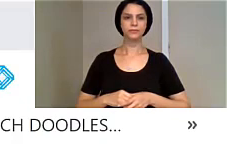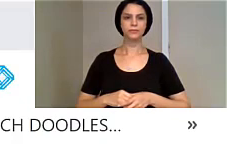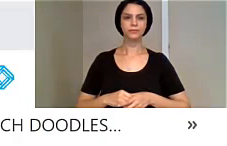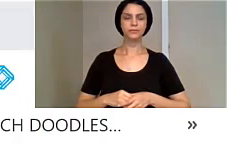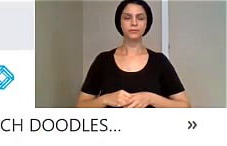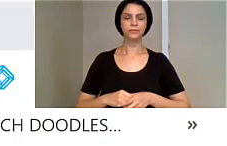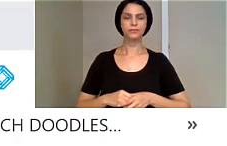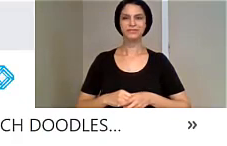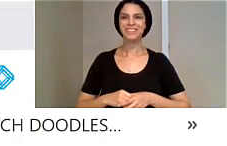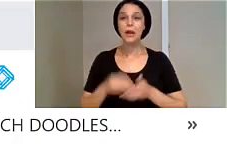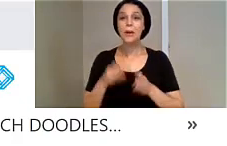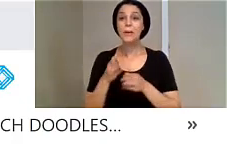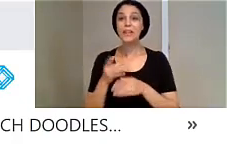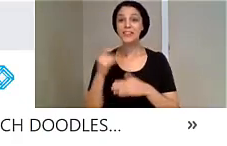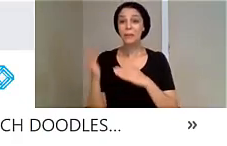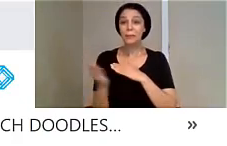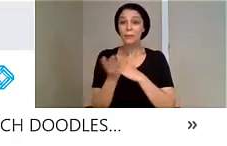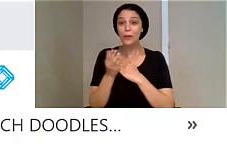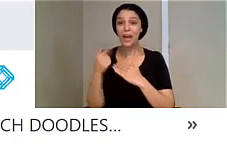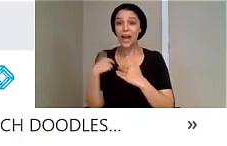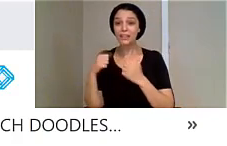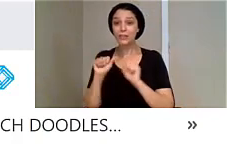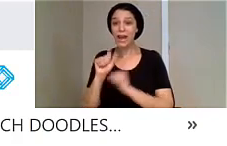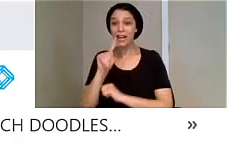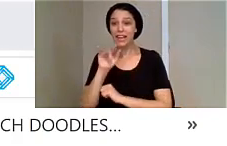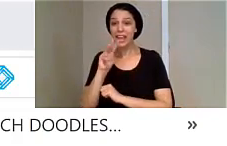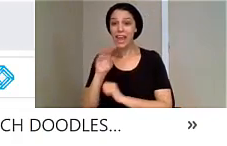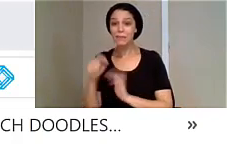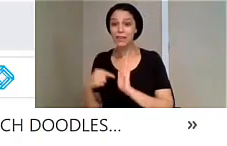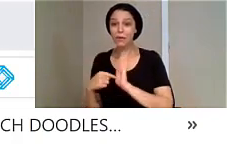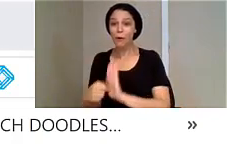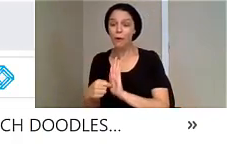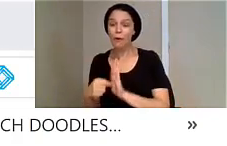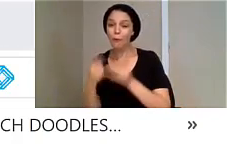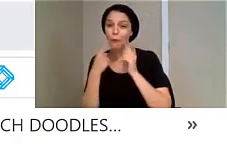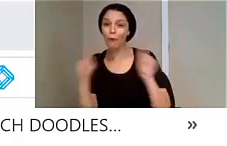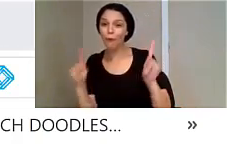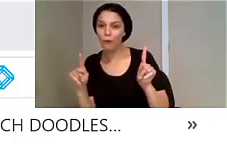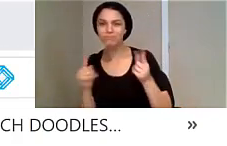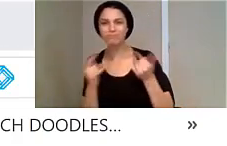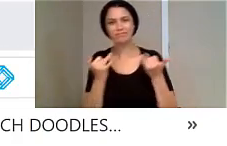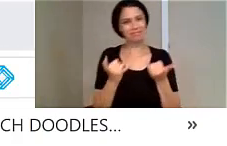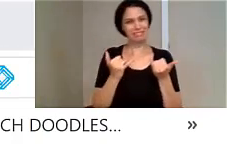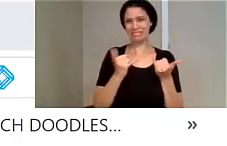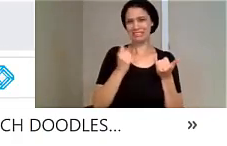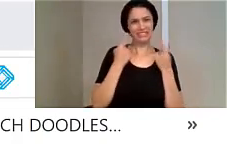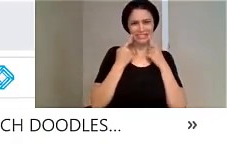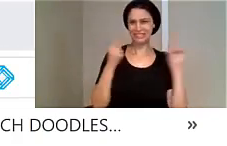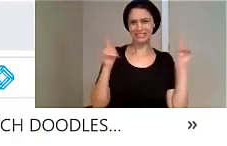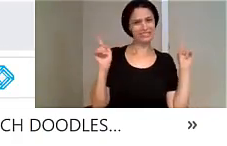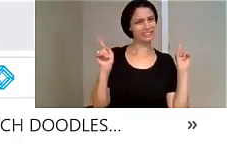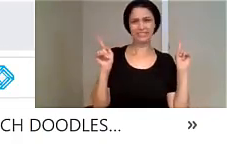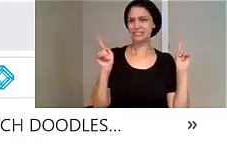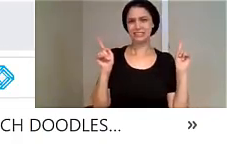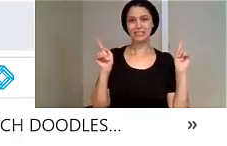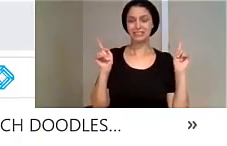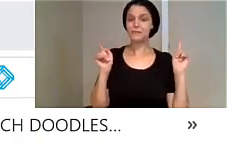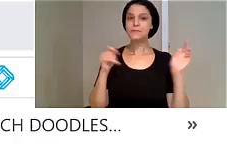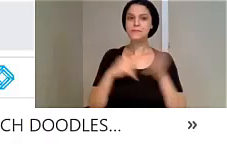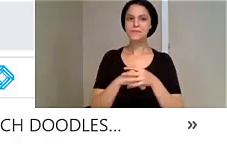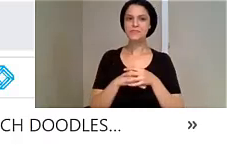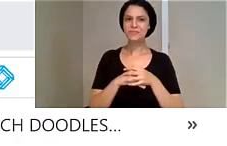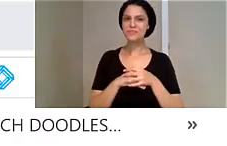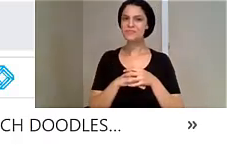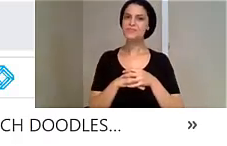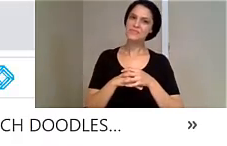It worked so nicely this morning. All right, we'll come back to this. Perhaps Cammie's having a little bit of a moment